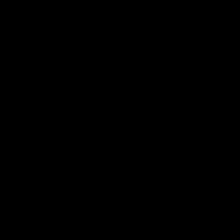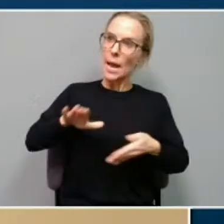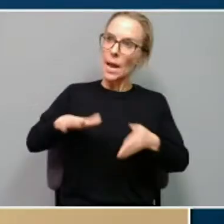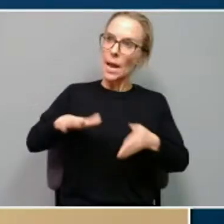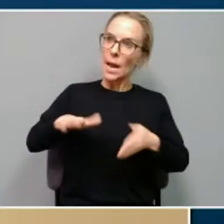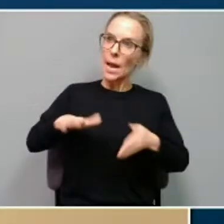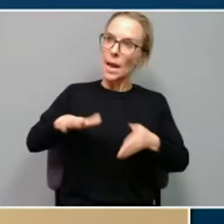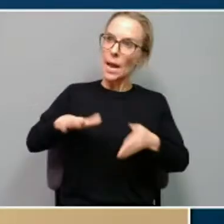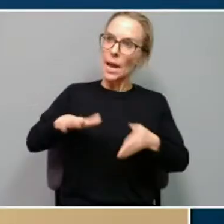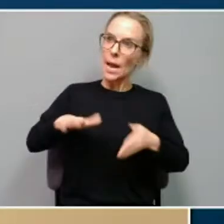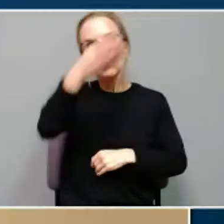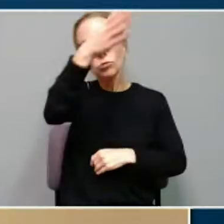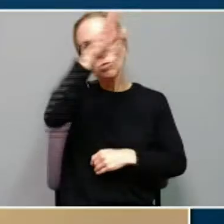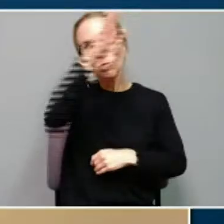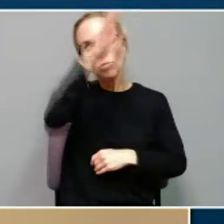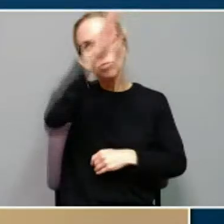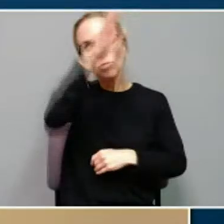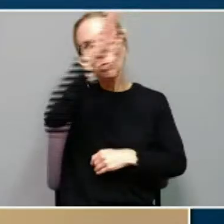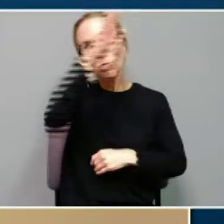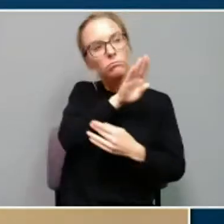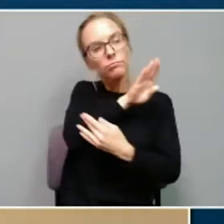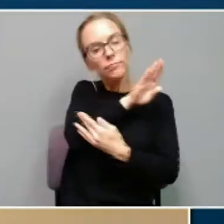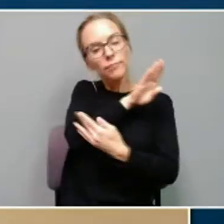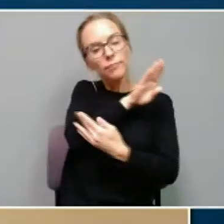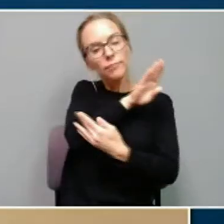God intervened.